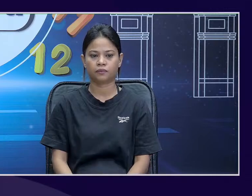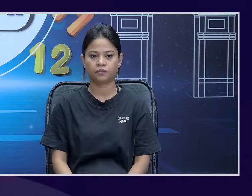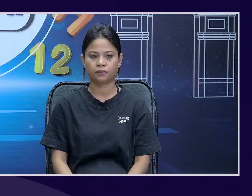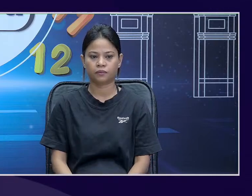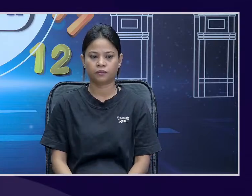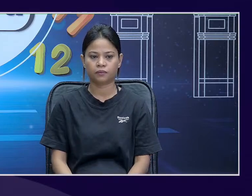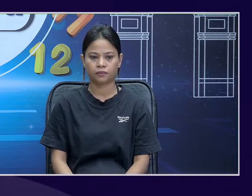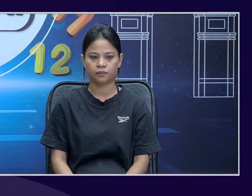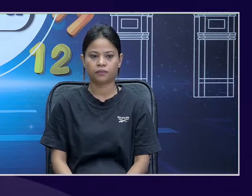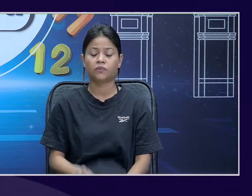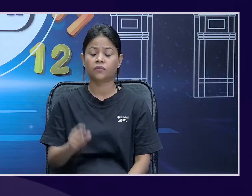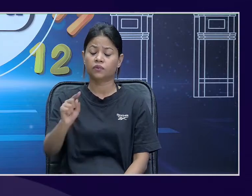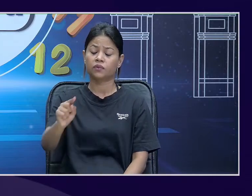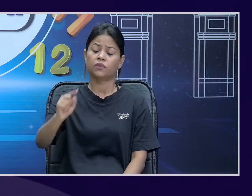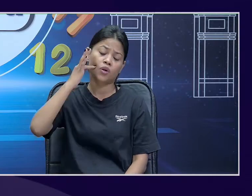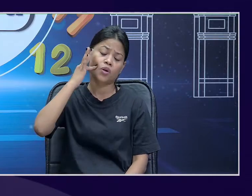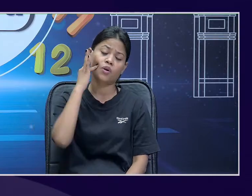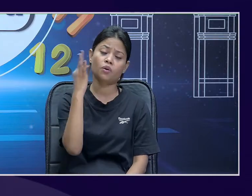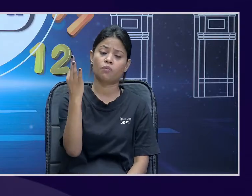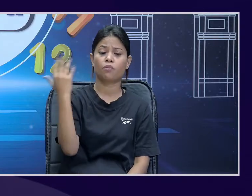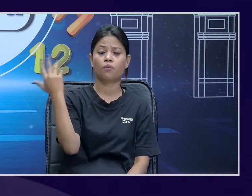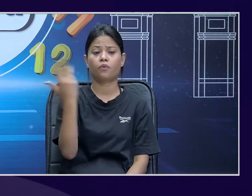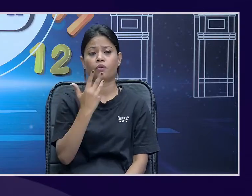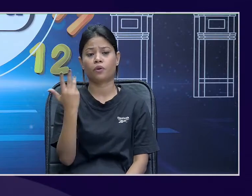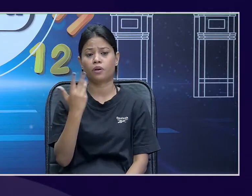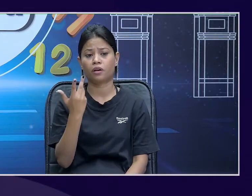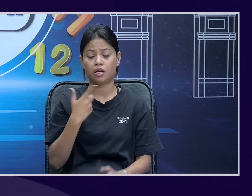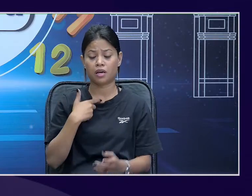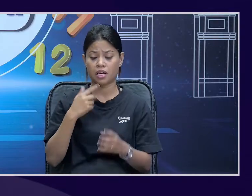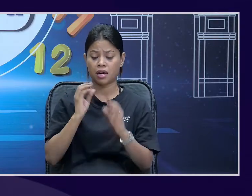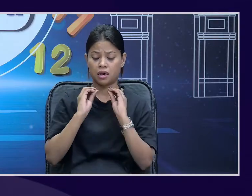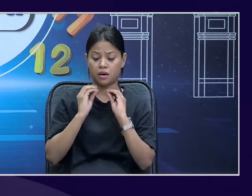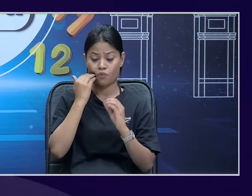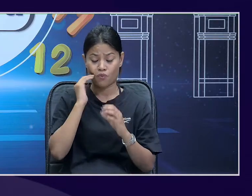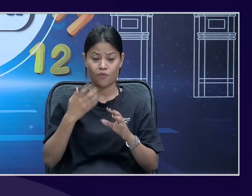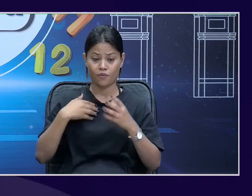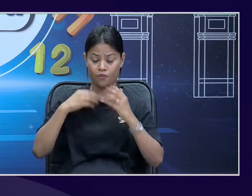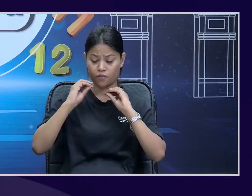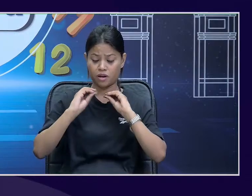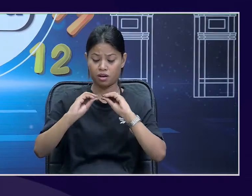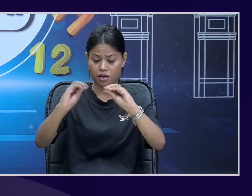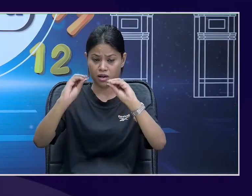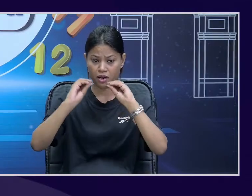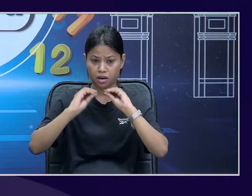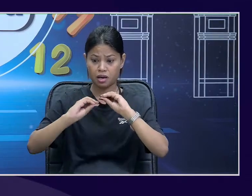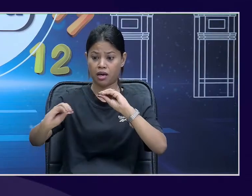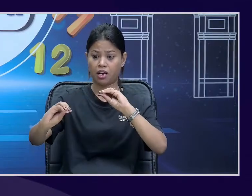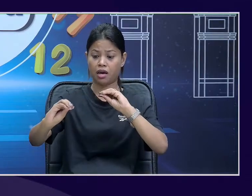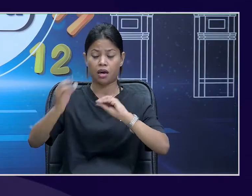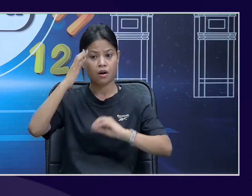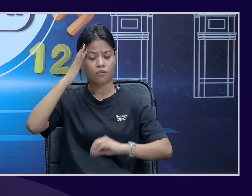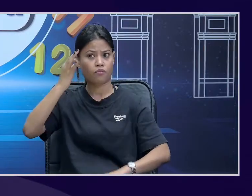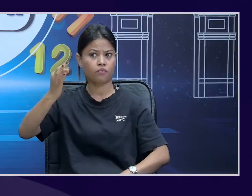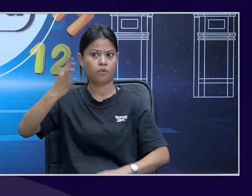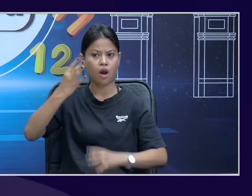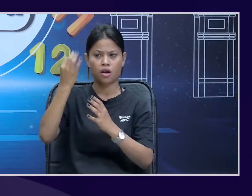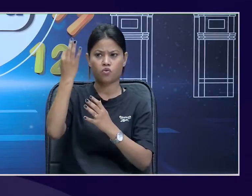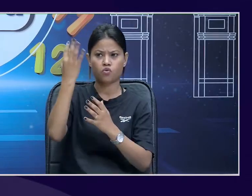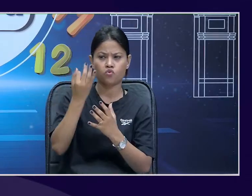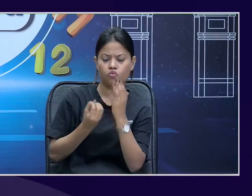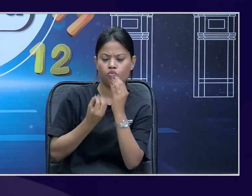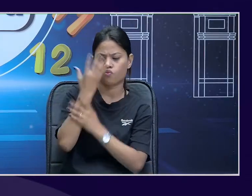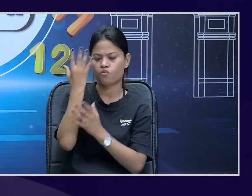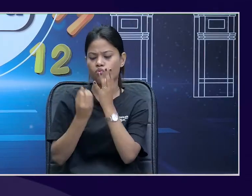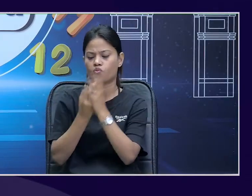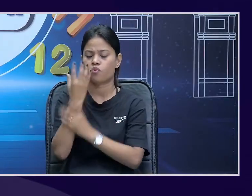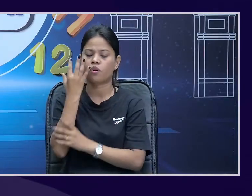most important thing for instructional teaching learning process is the creativity of the teacher. Okay.